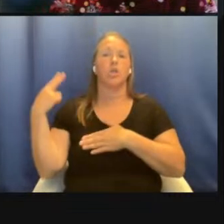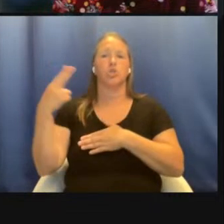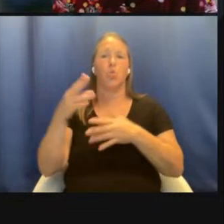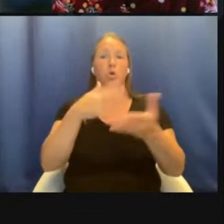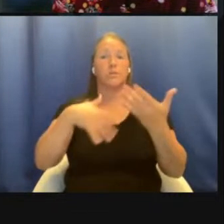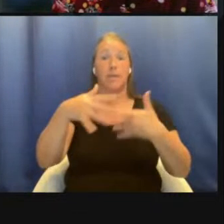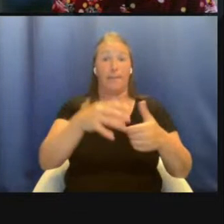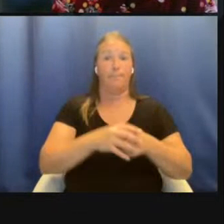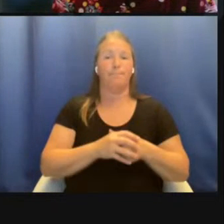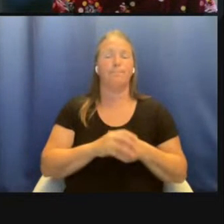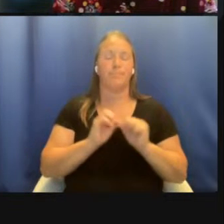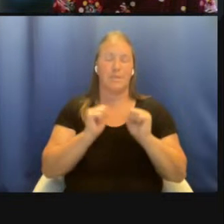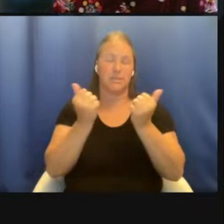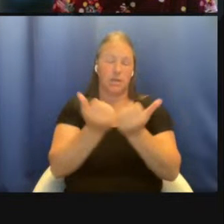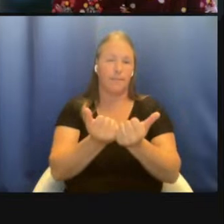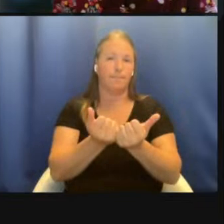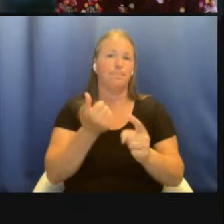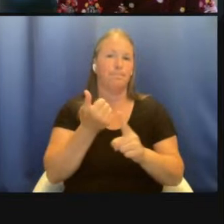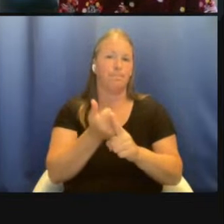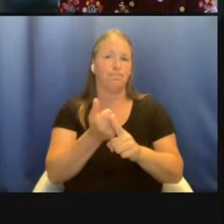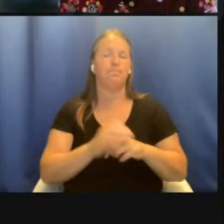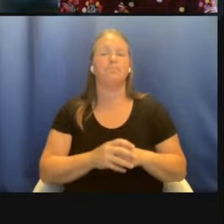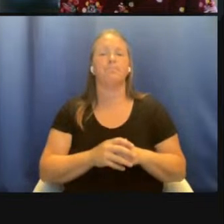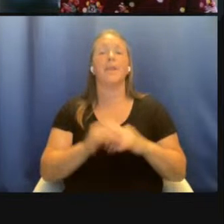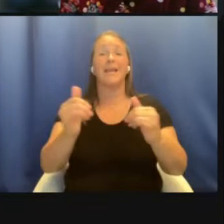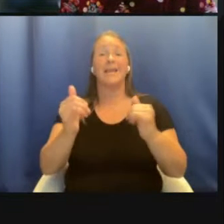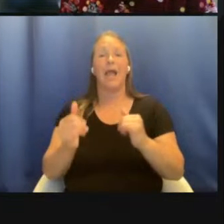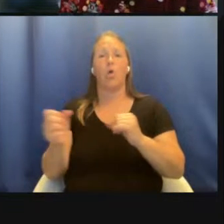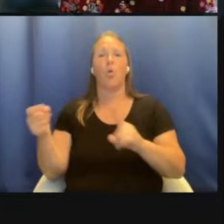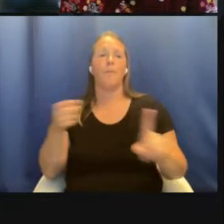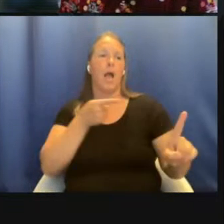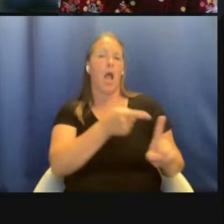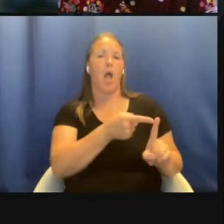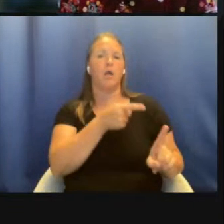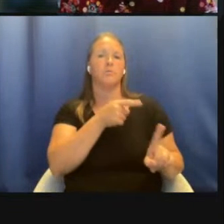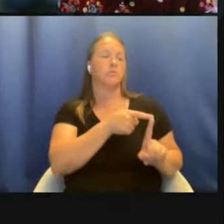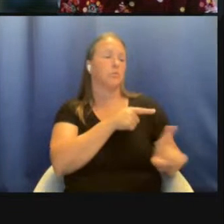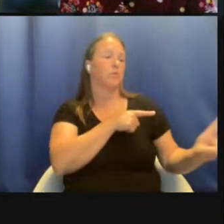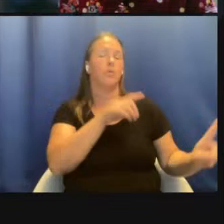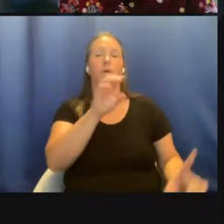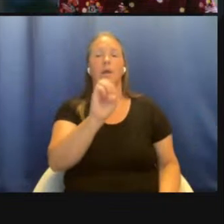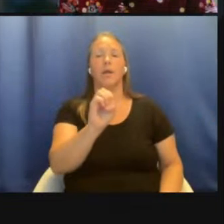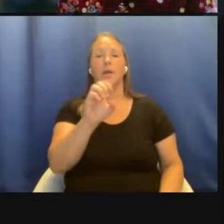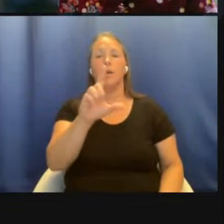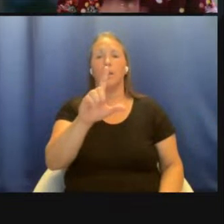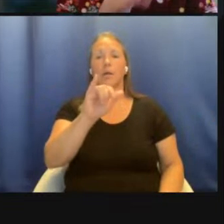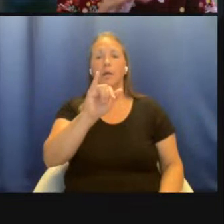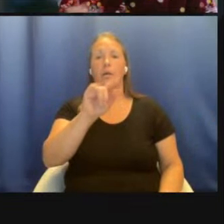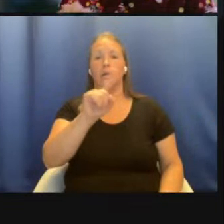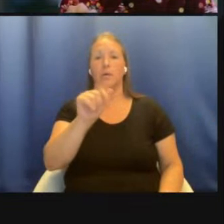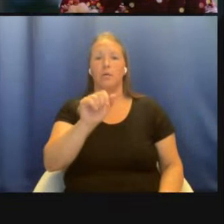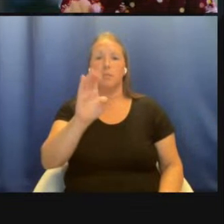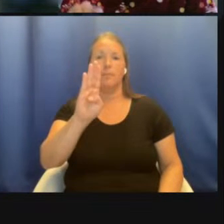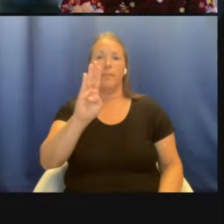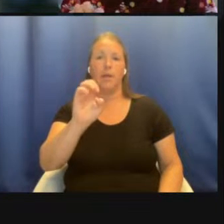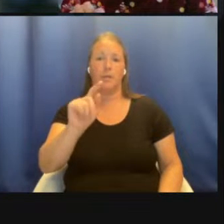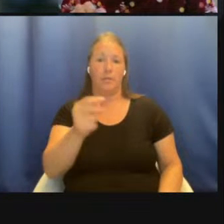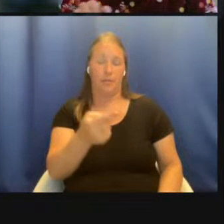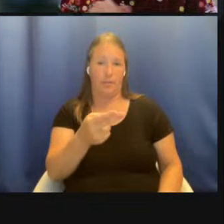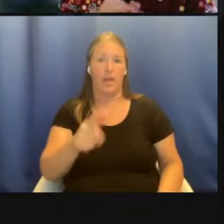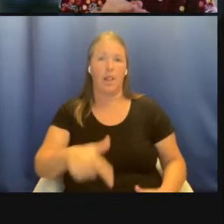her end of her life, is living in Mrs. Gwynne's boarding house. And if you look in the foreground